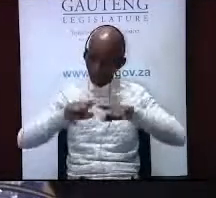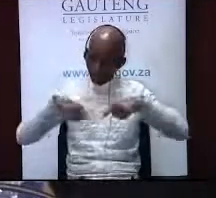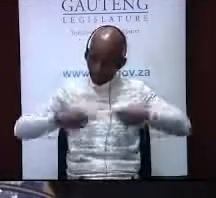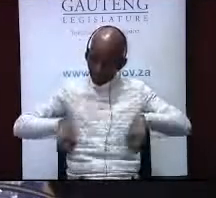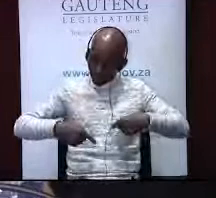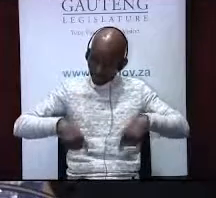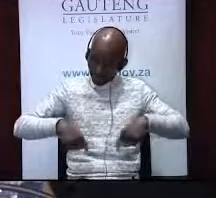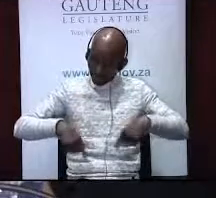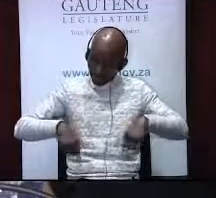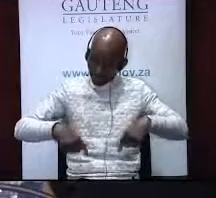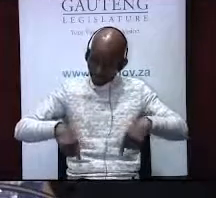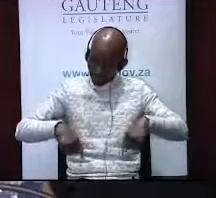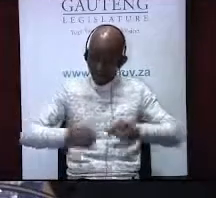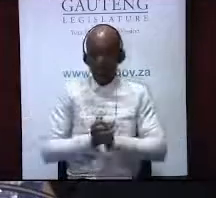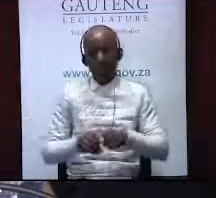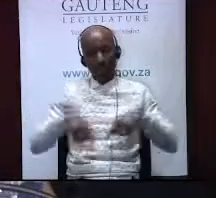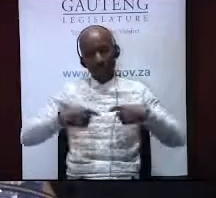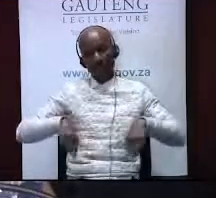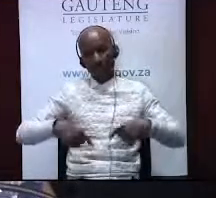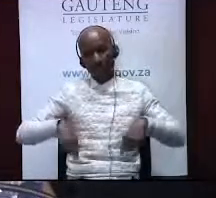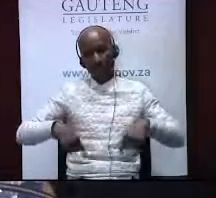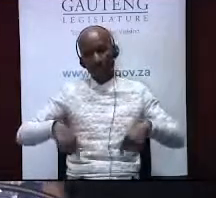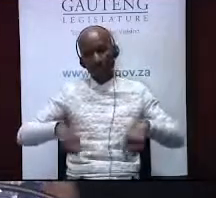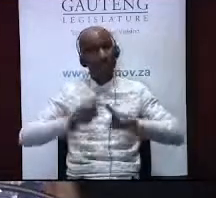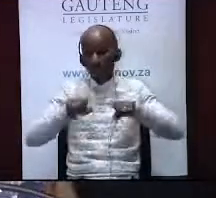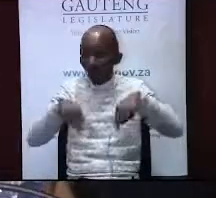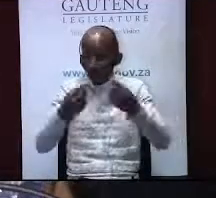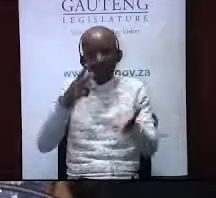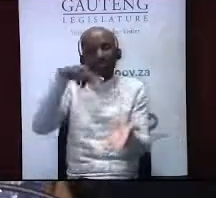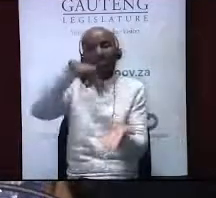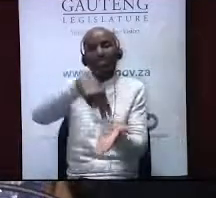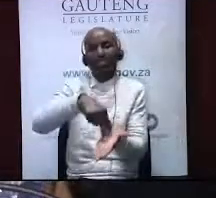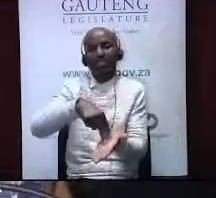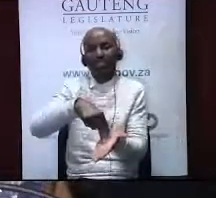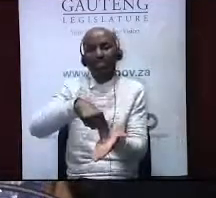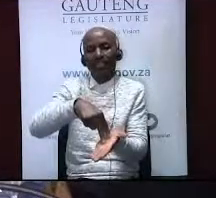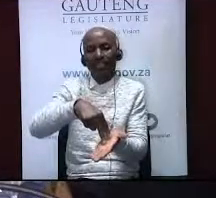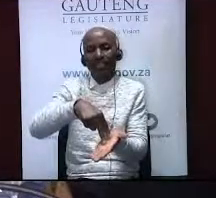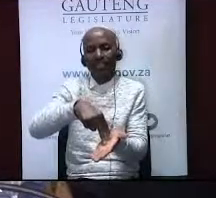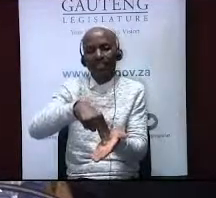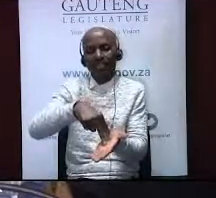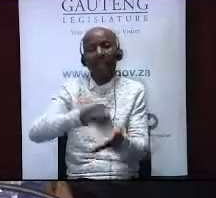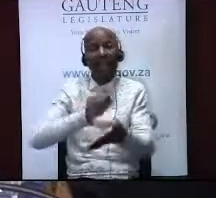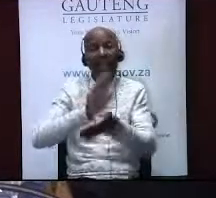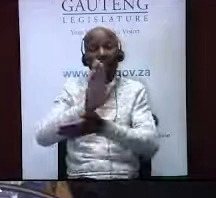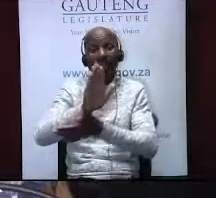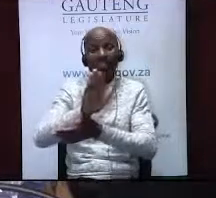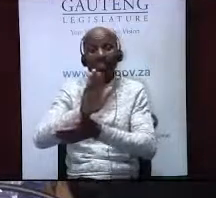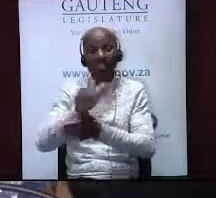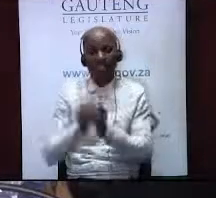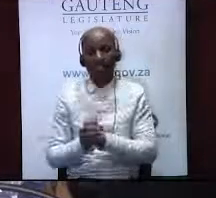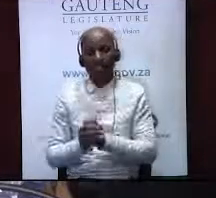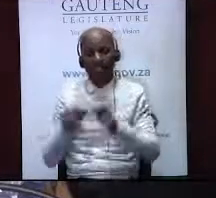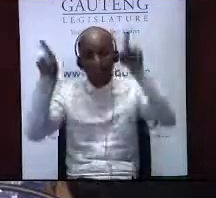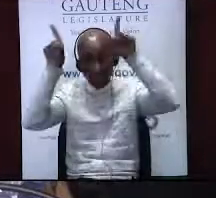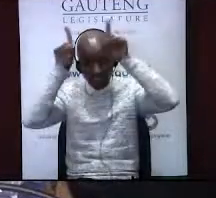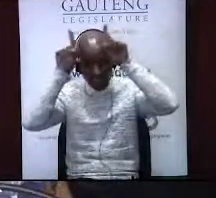Rimagwala, we are toothless. We cannot stand against the devil's schemes.